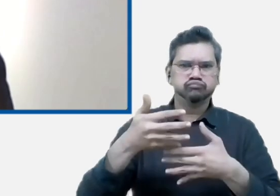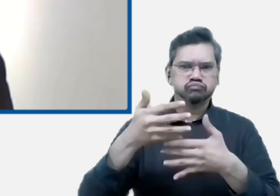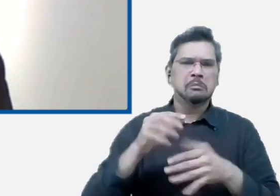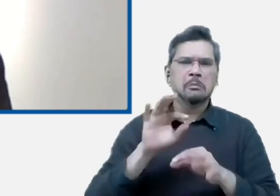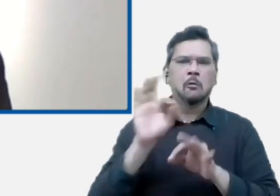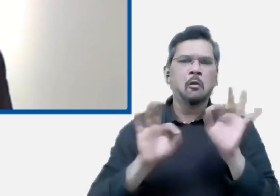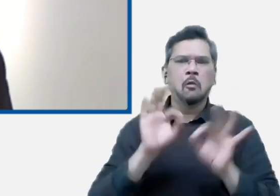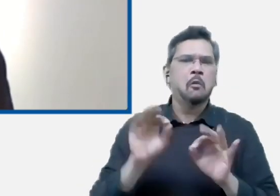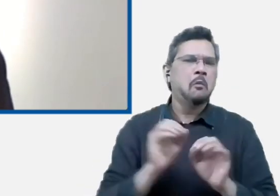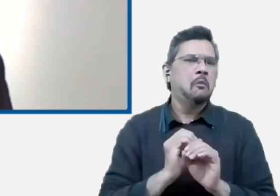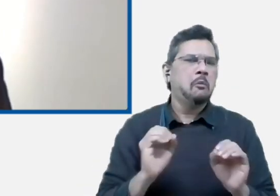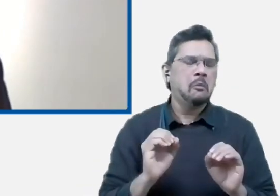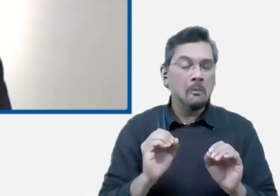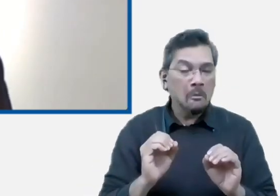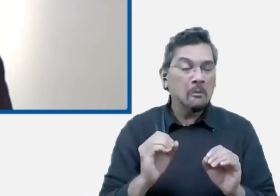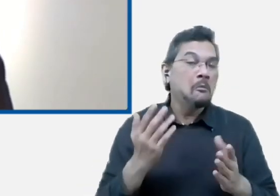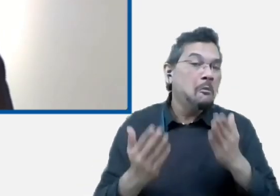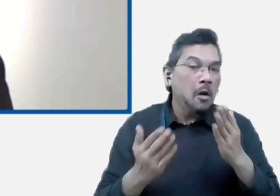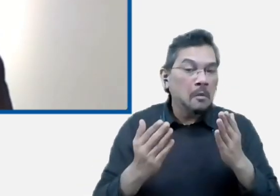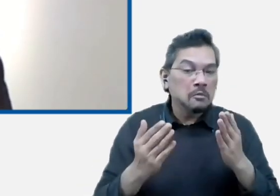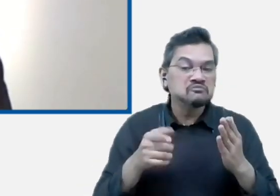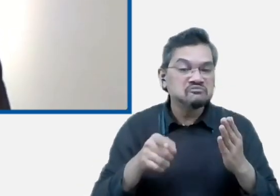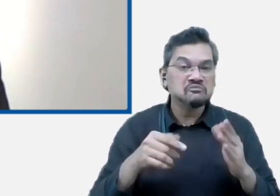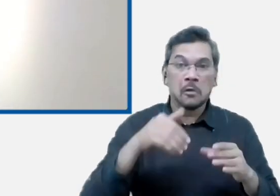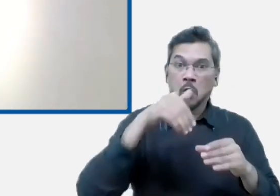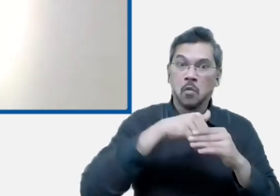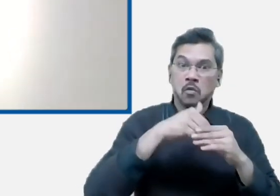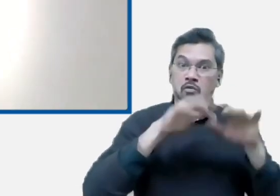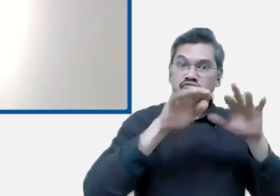not necessarily the